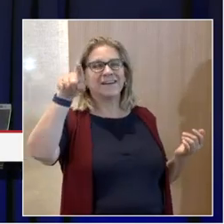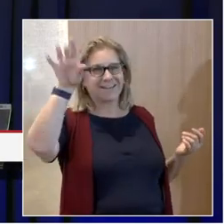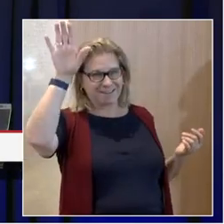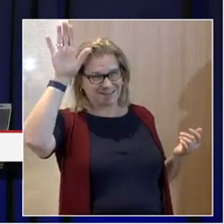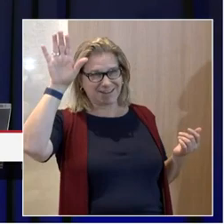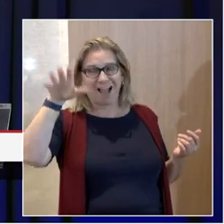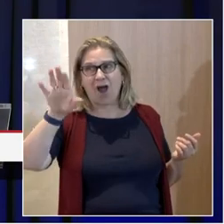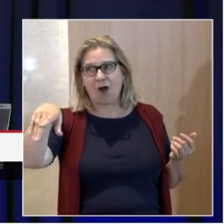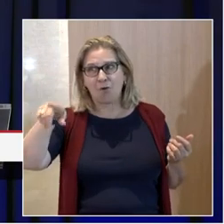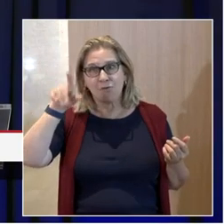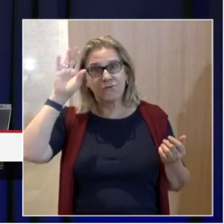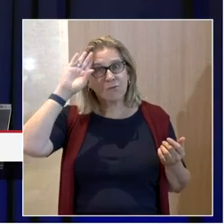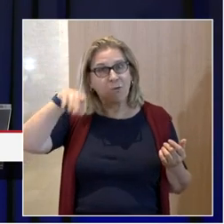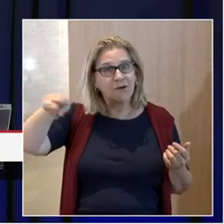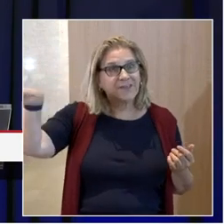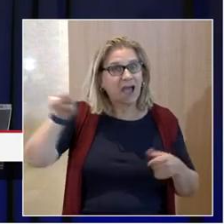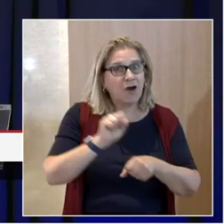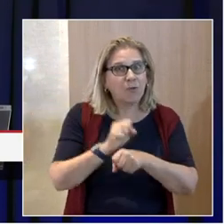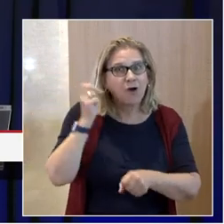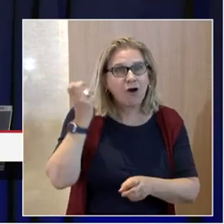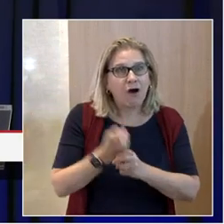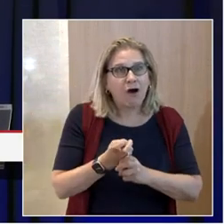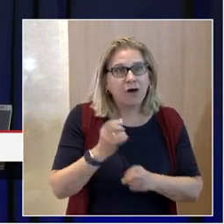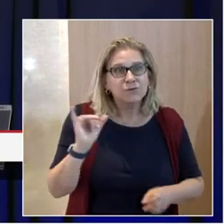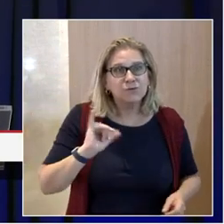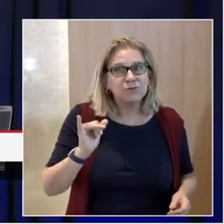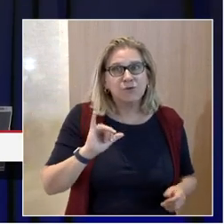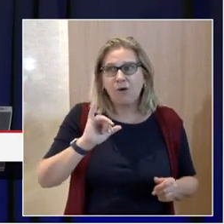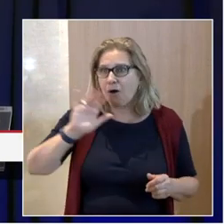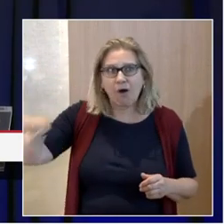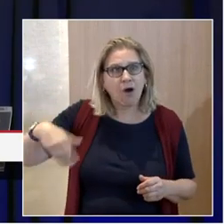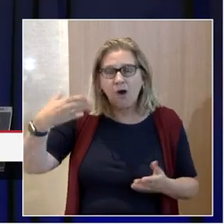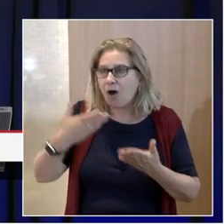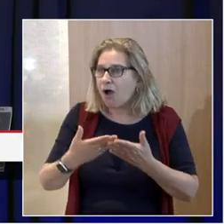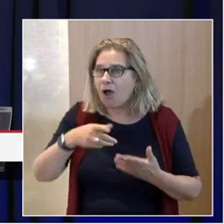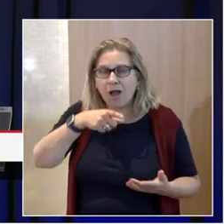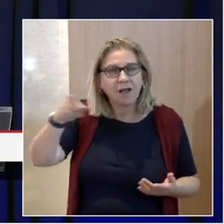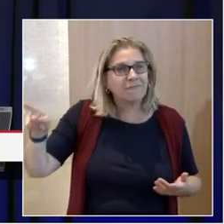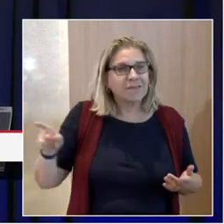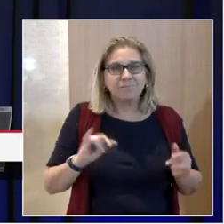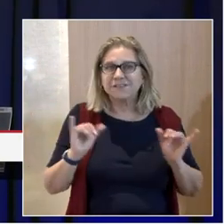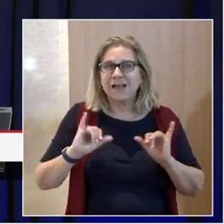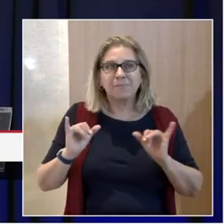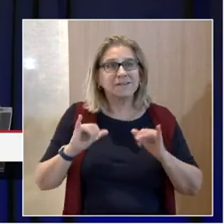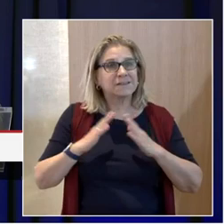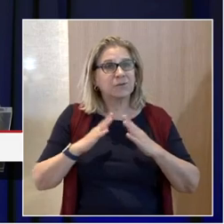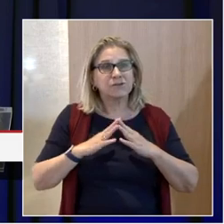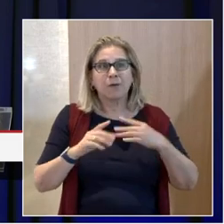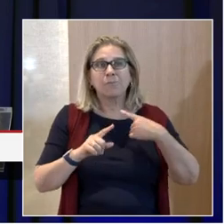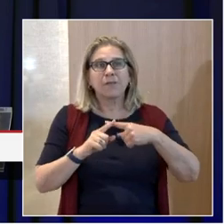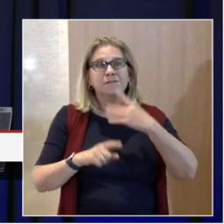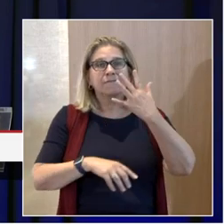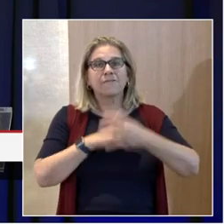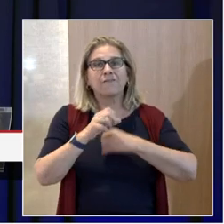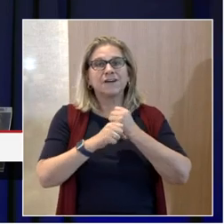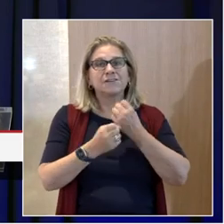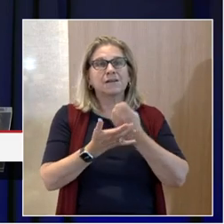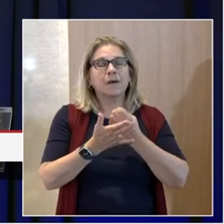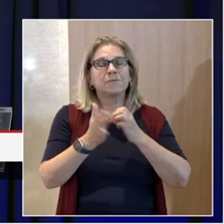a lot of issues all at once, but the downtown and our five-year economic development